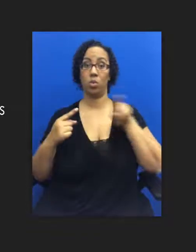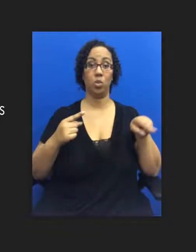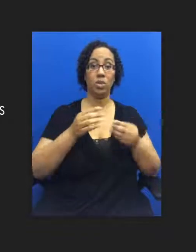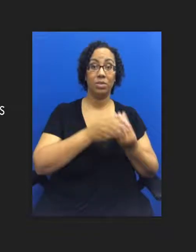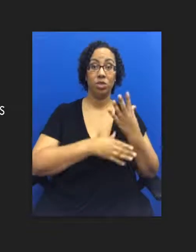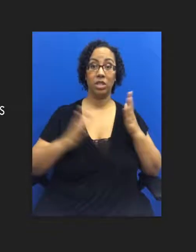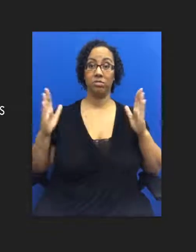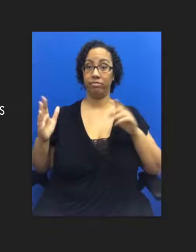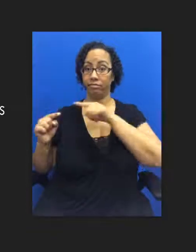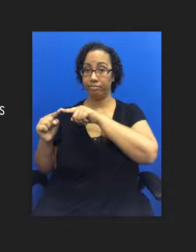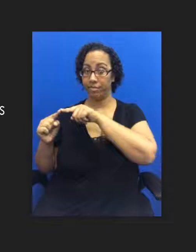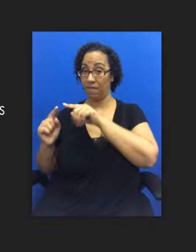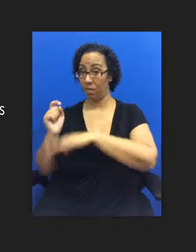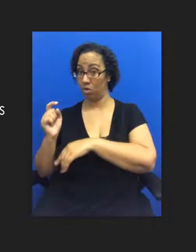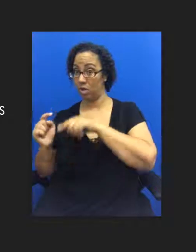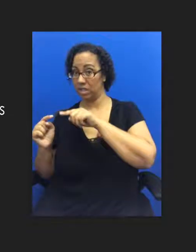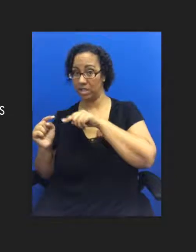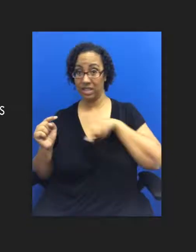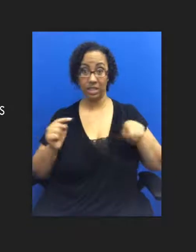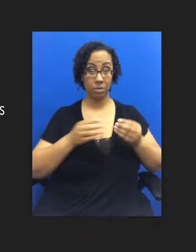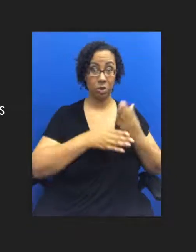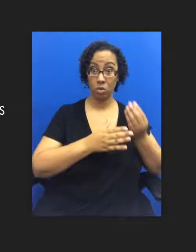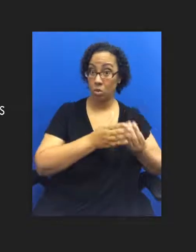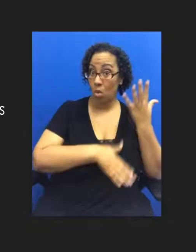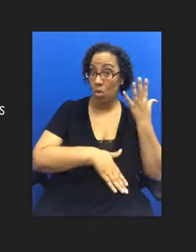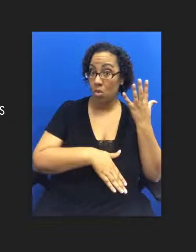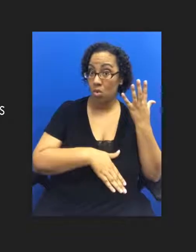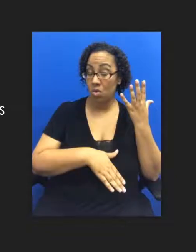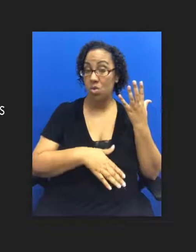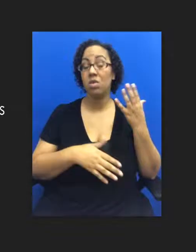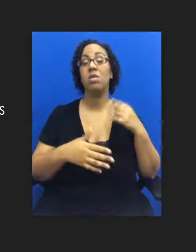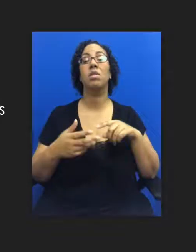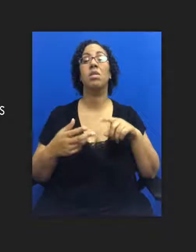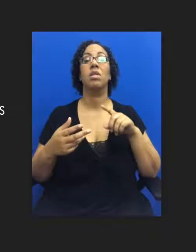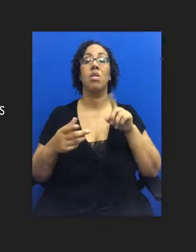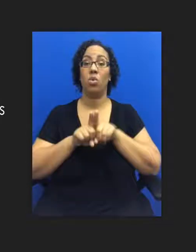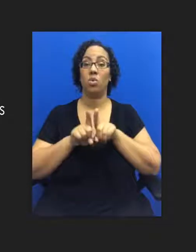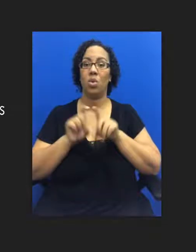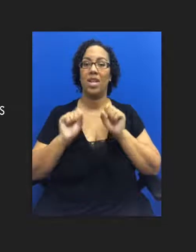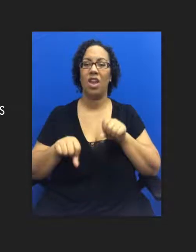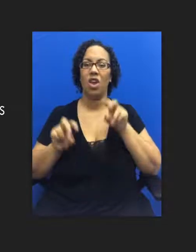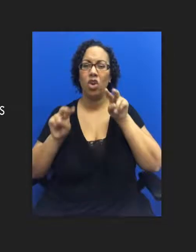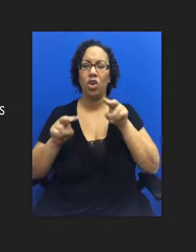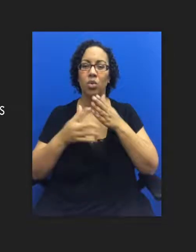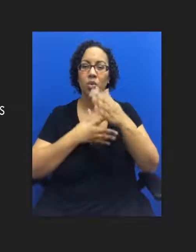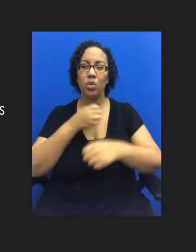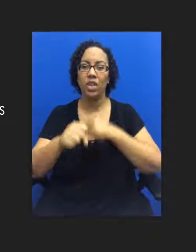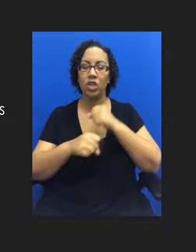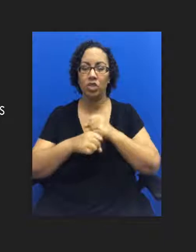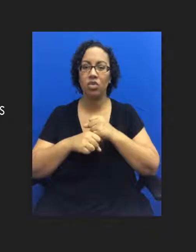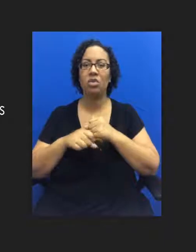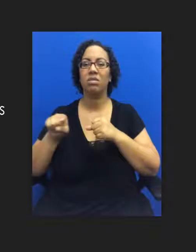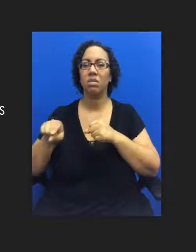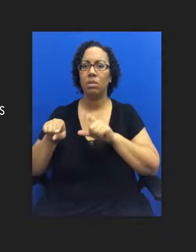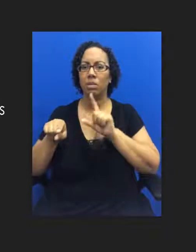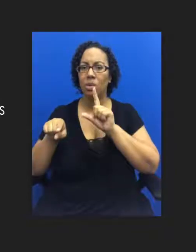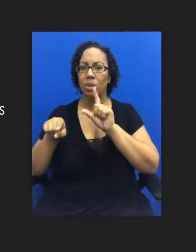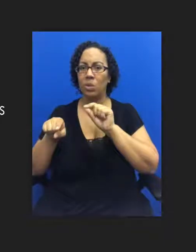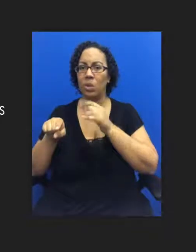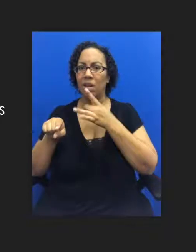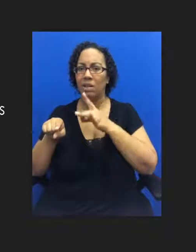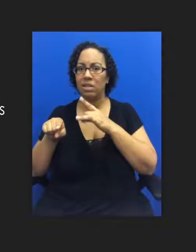growth, not only in the year from fall until spring, but also across multiple years,